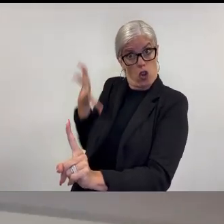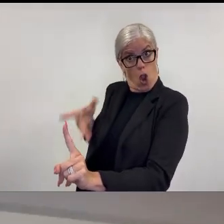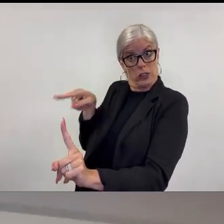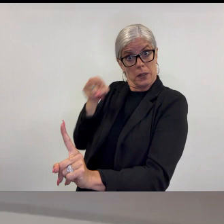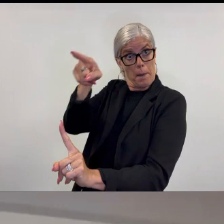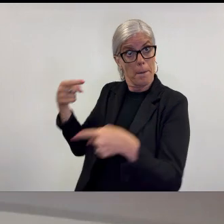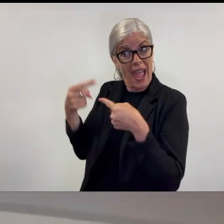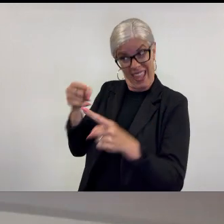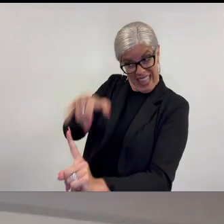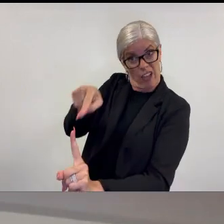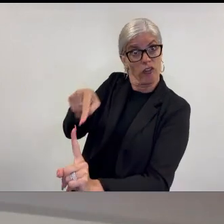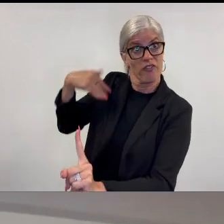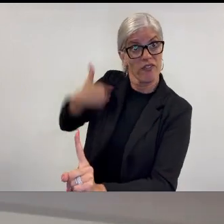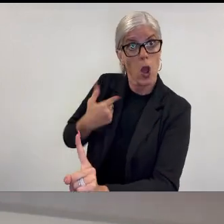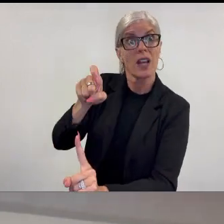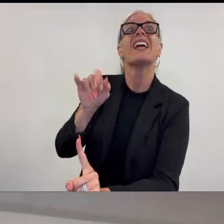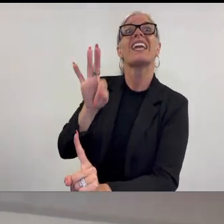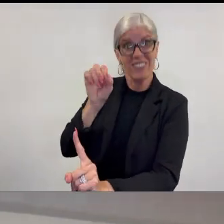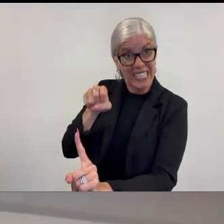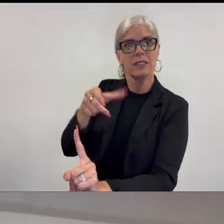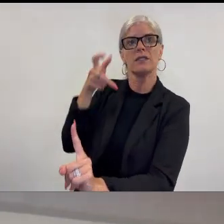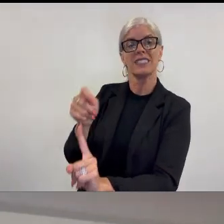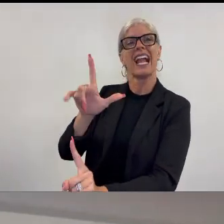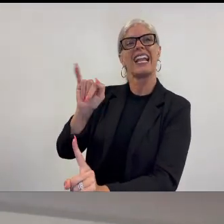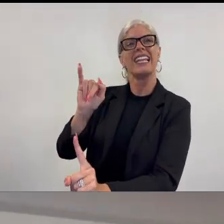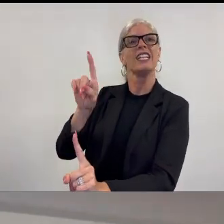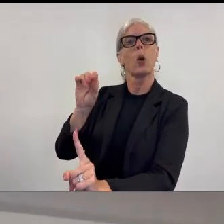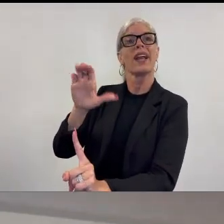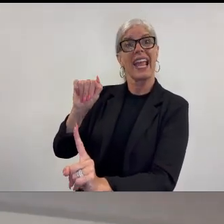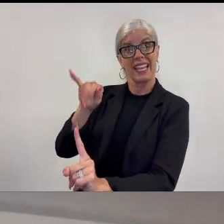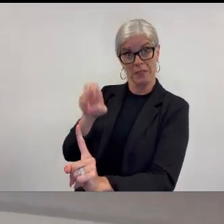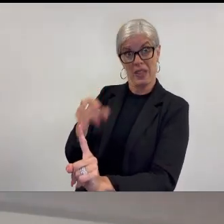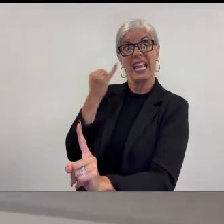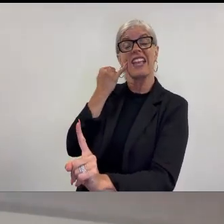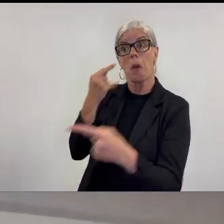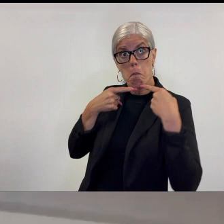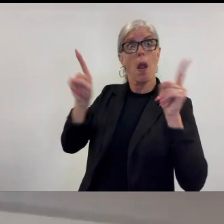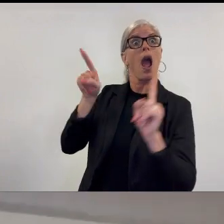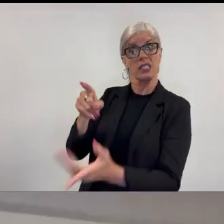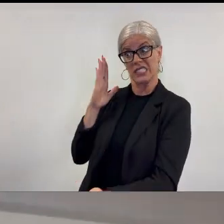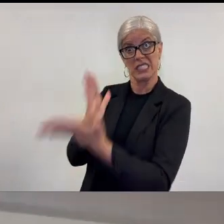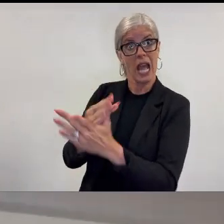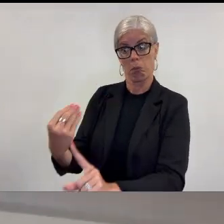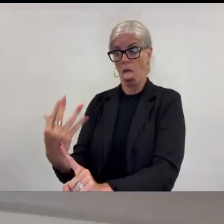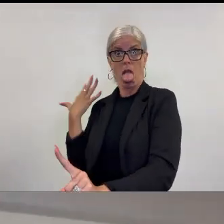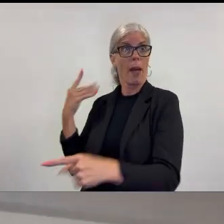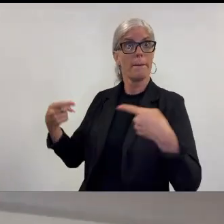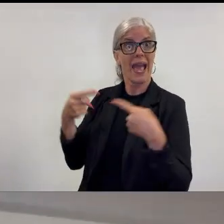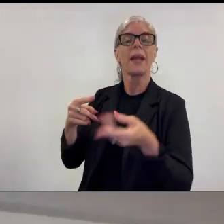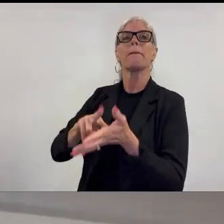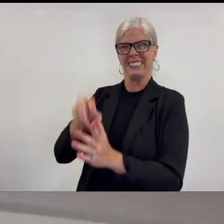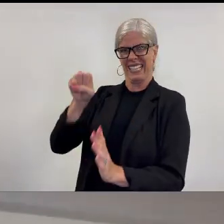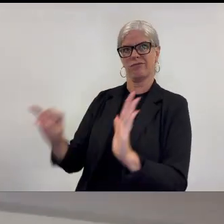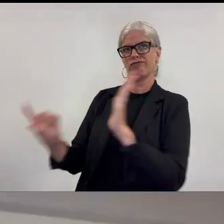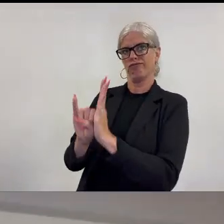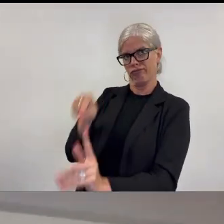can combine that with steroids or epidural or facet injections and so forth, and that is also